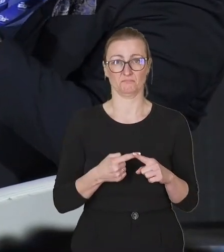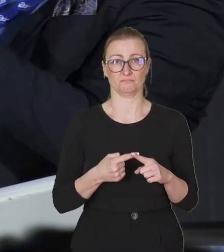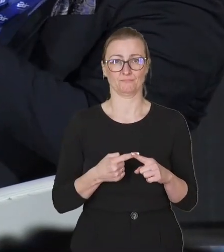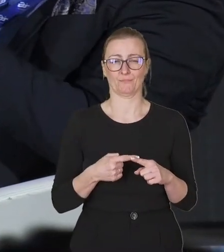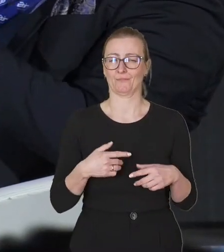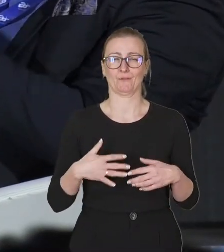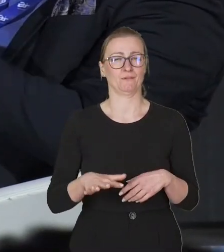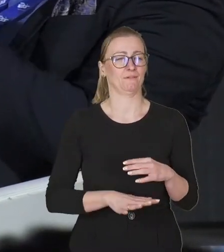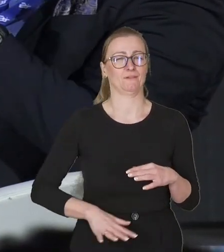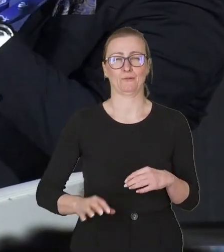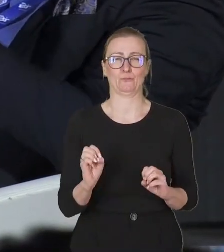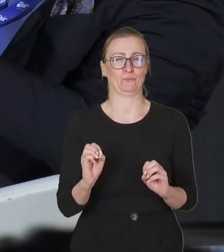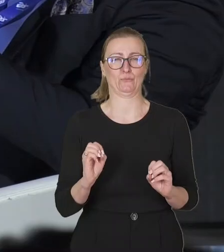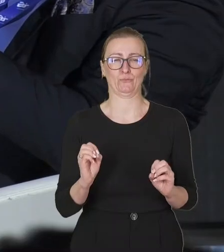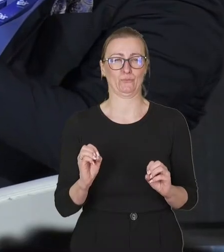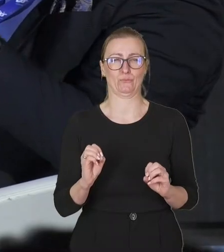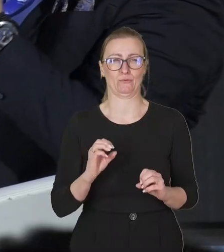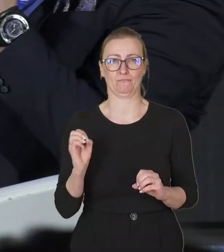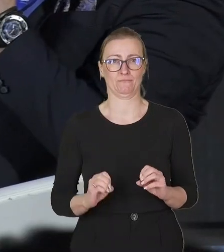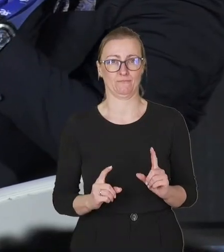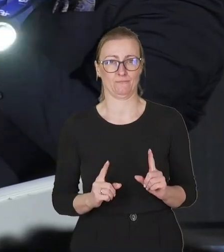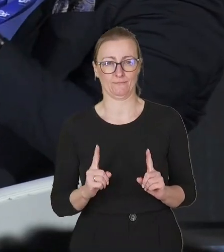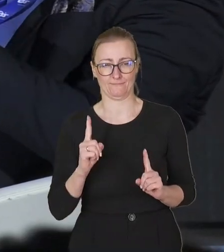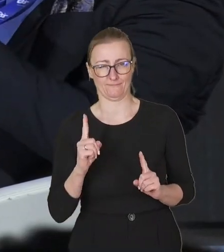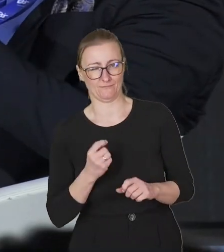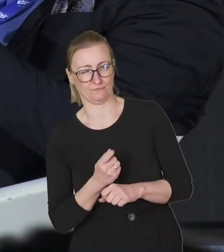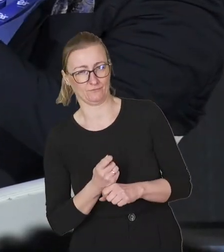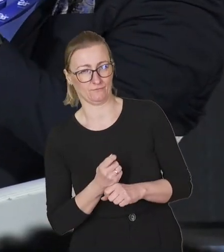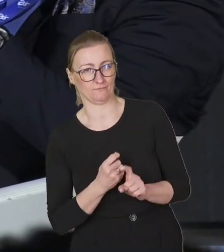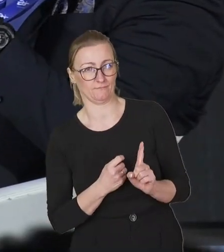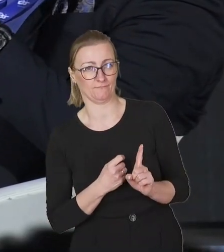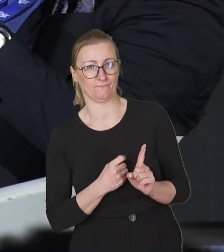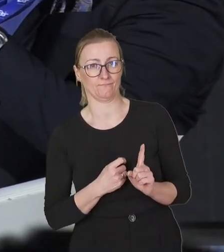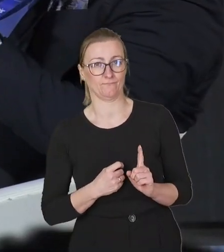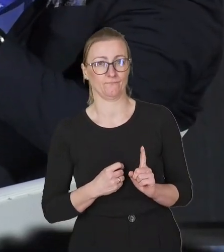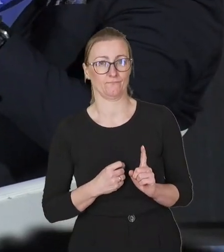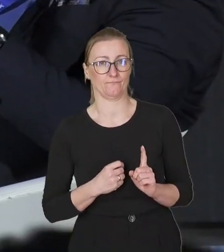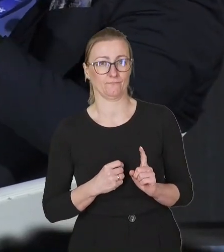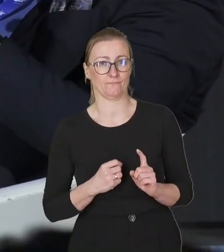rules and procedures of cohesion policy, still in force, when preparing